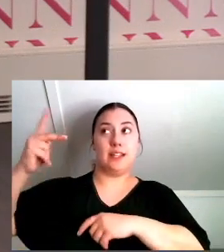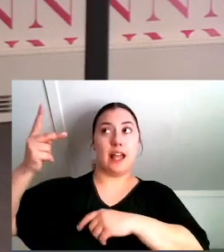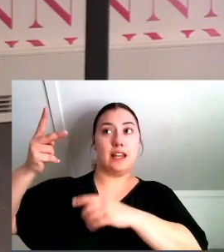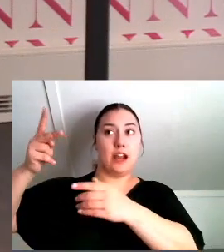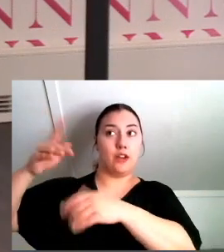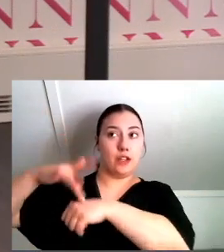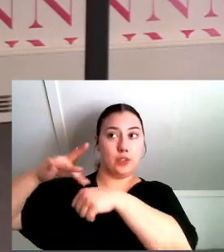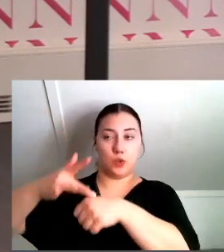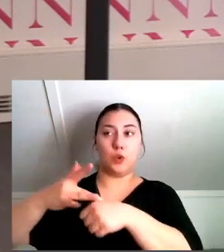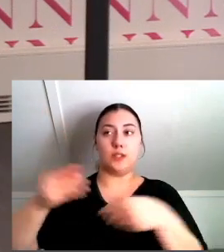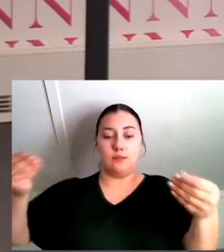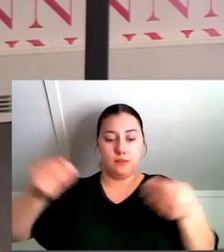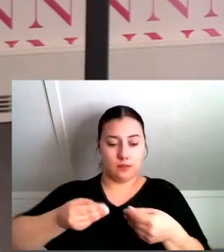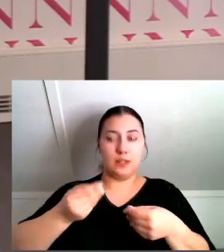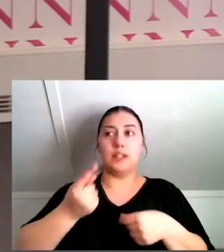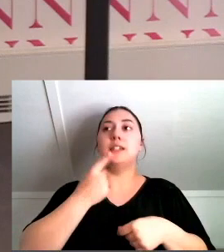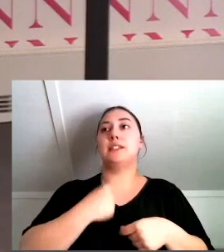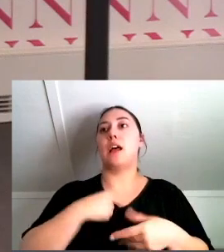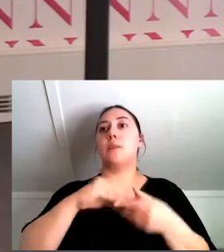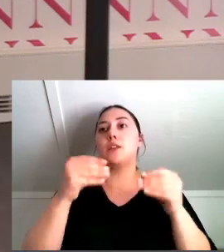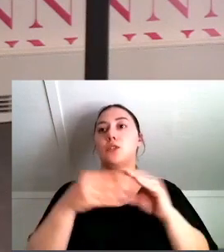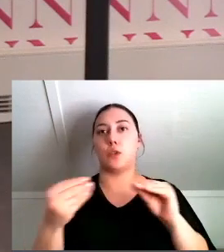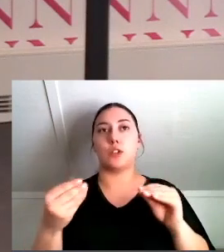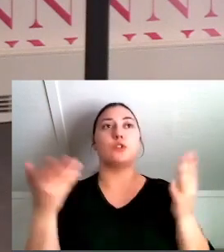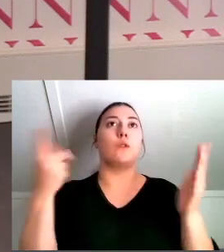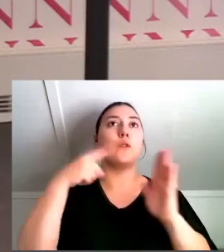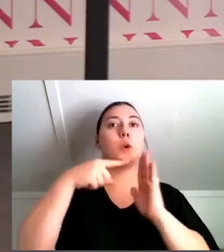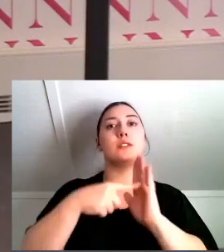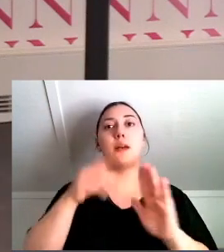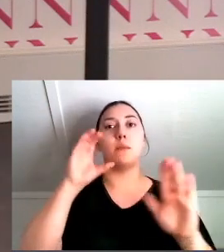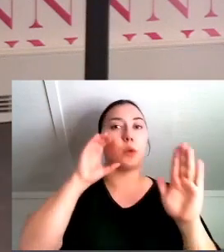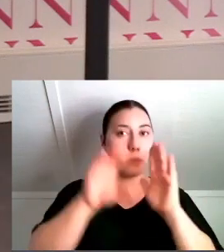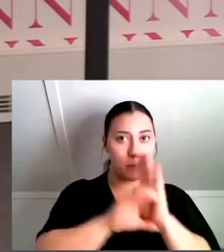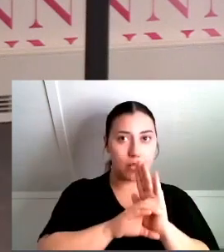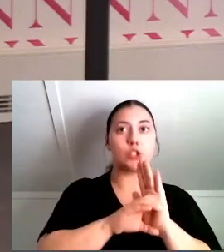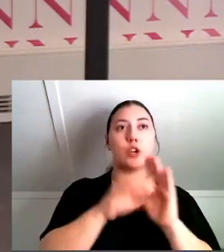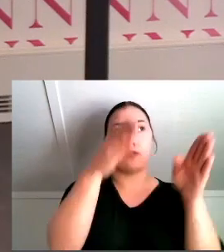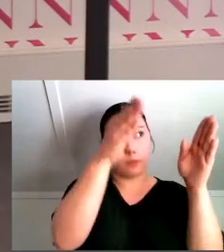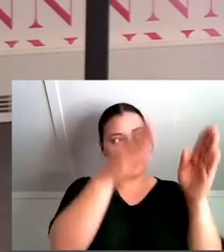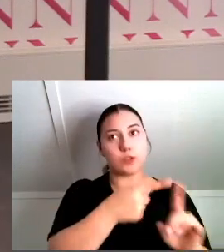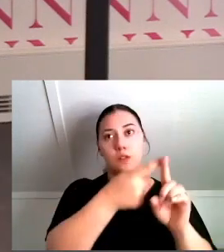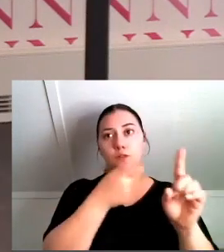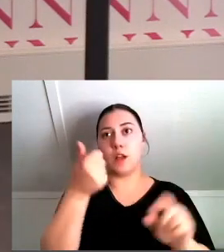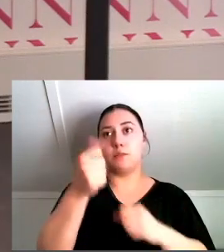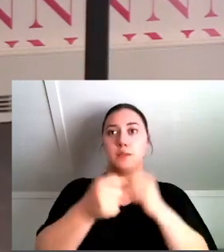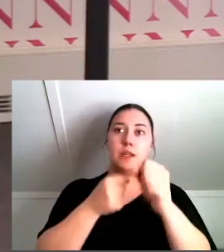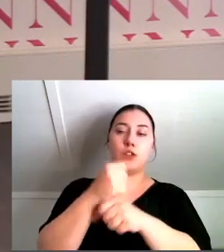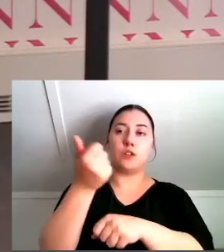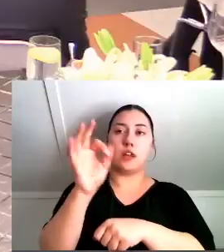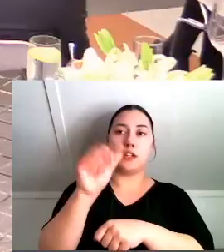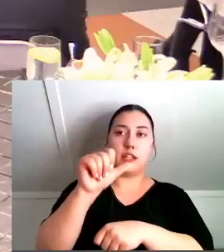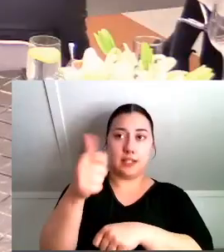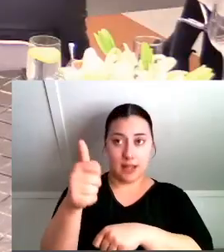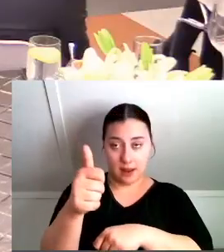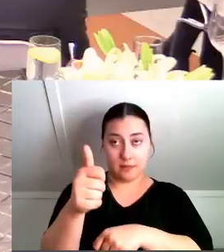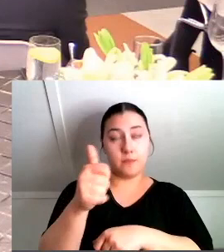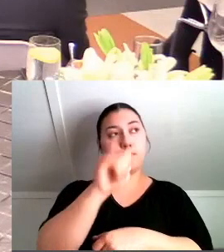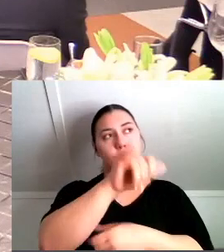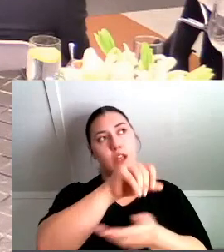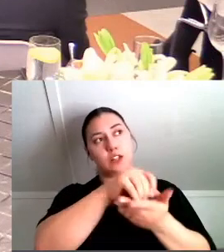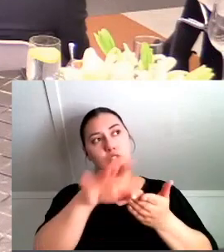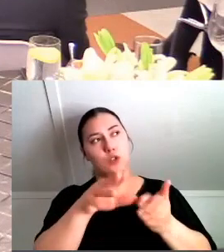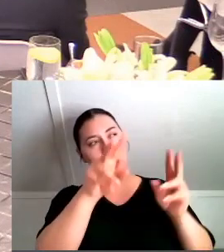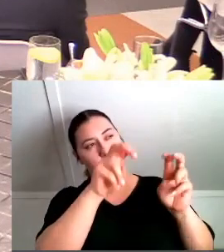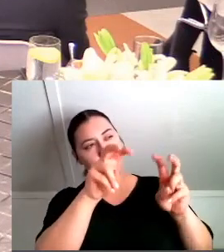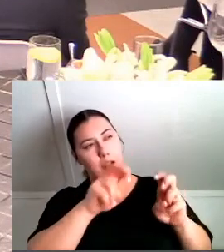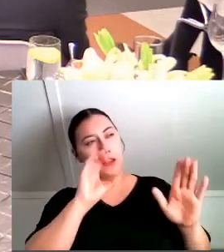got a photograph of a person from 1910, and so the student would have to figure out, well, what is this